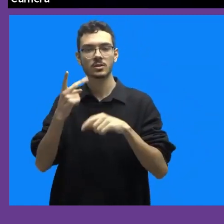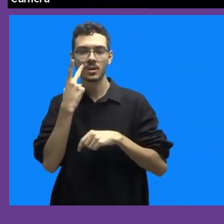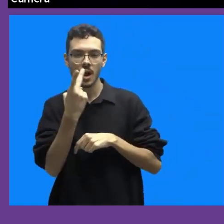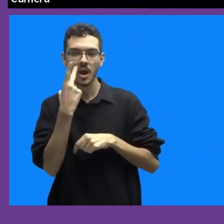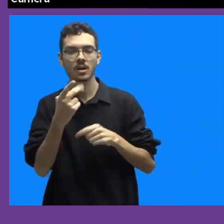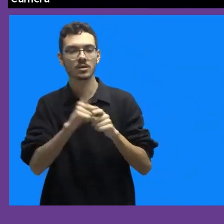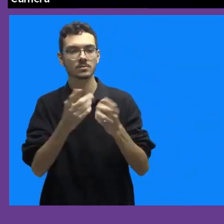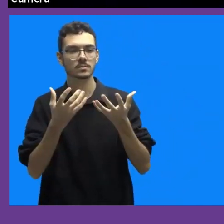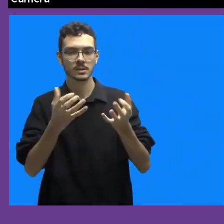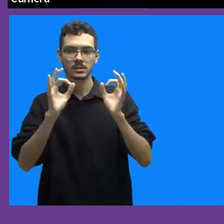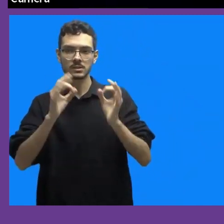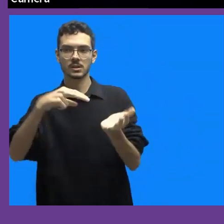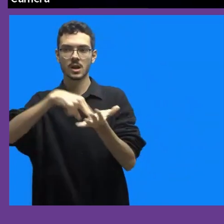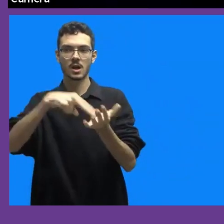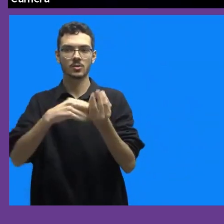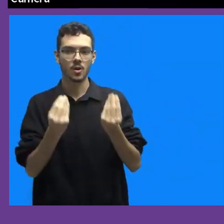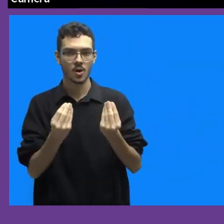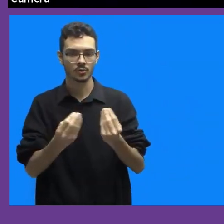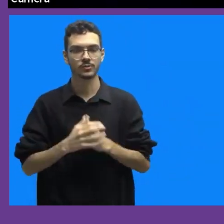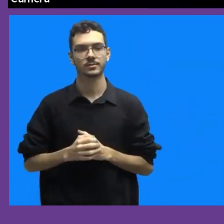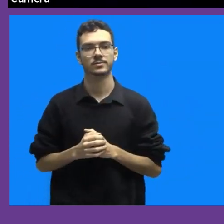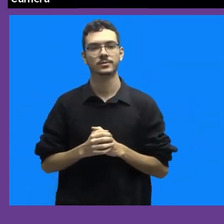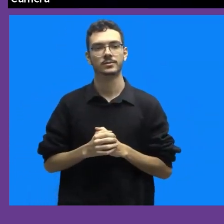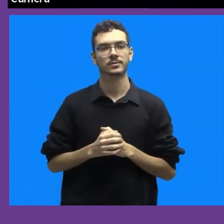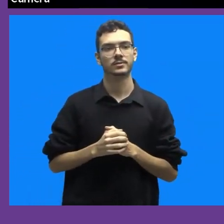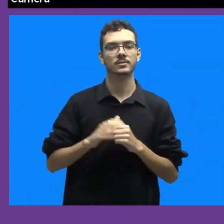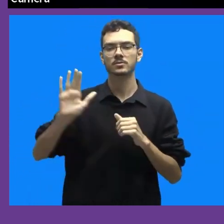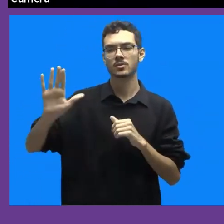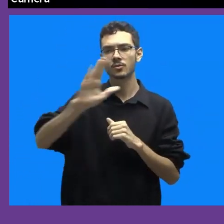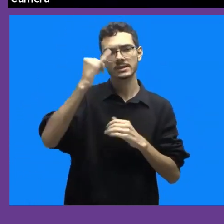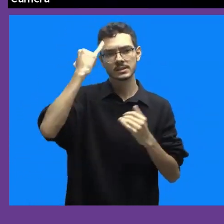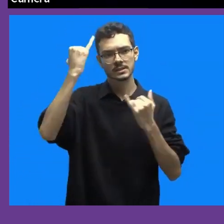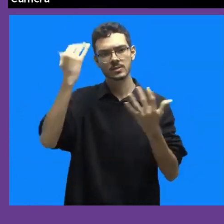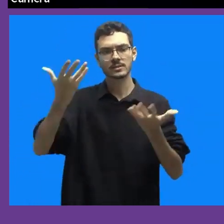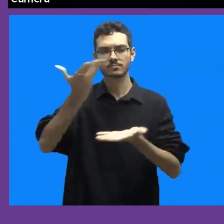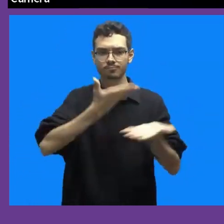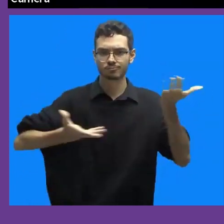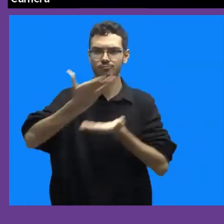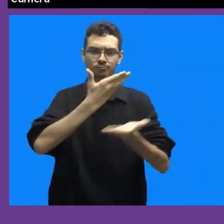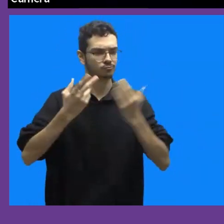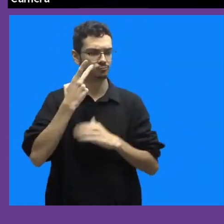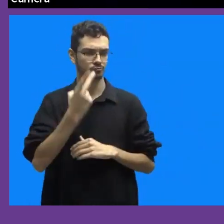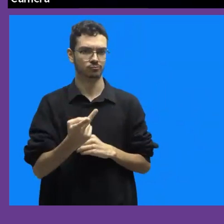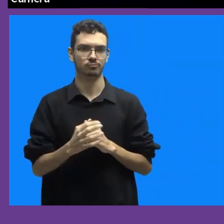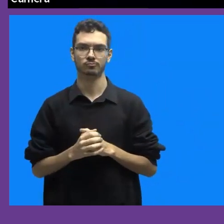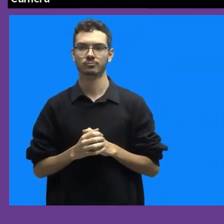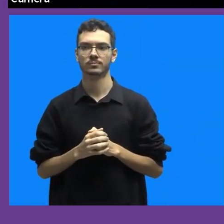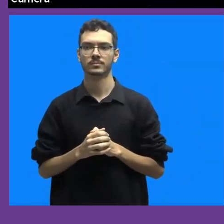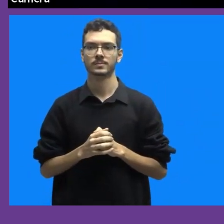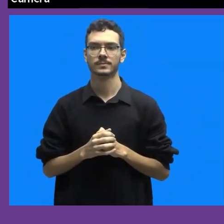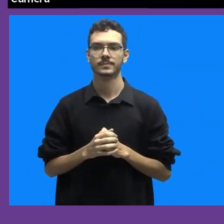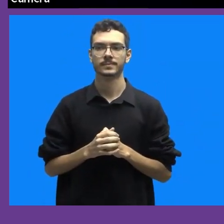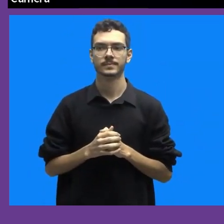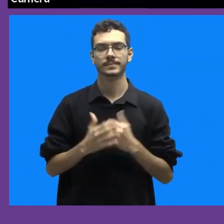So, thank you all once again for your engagement and commitment to making higher education more inclusive. I hope today's